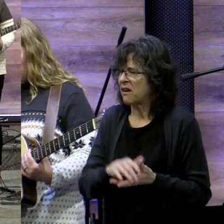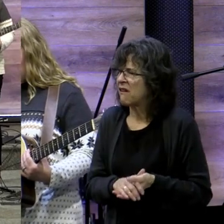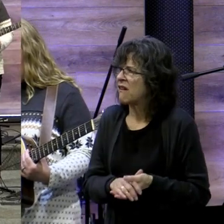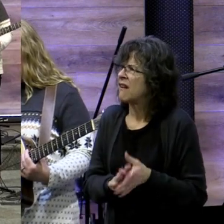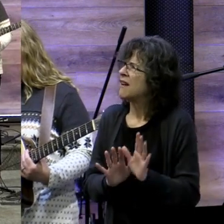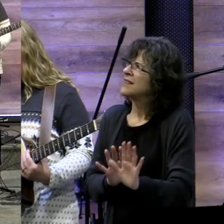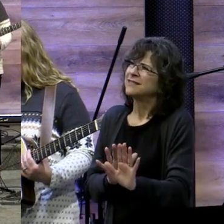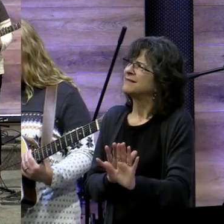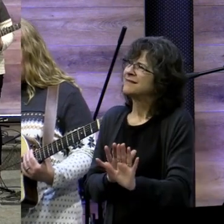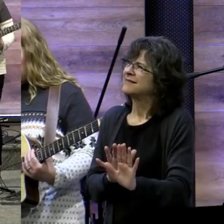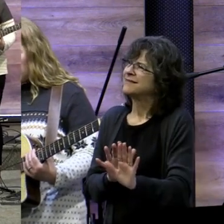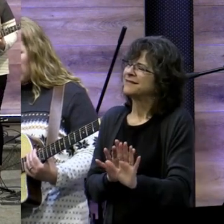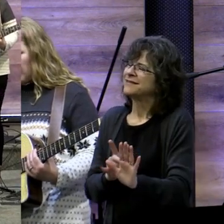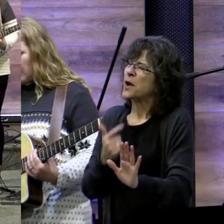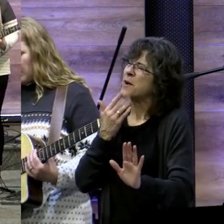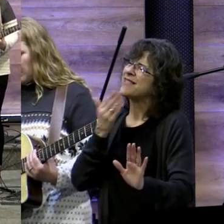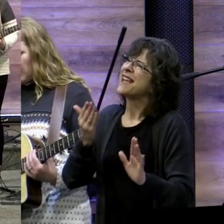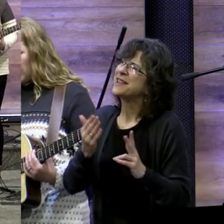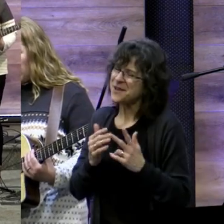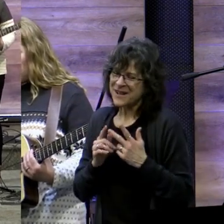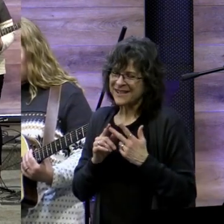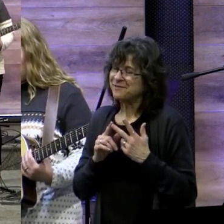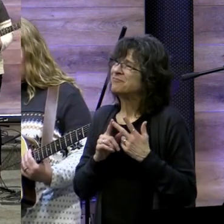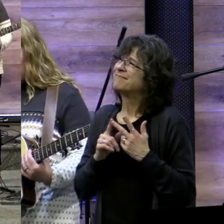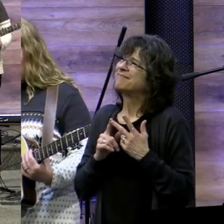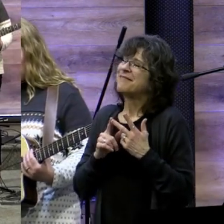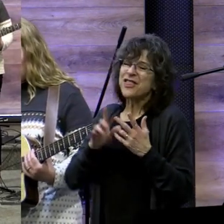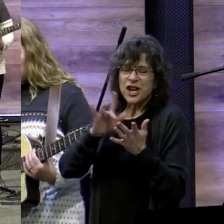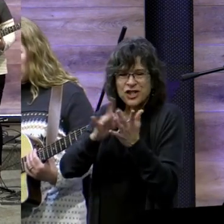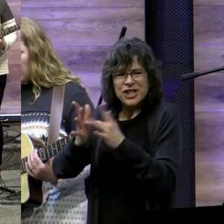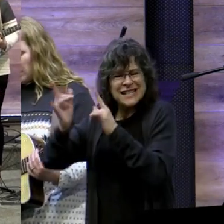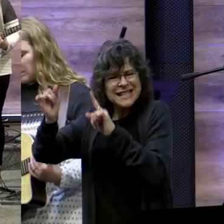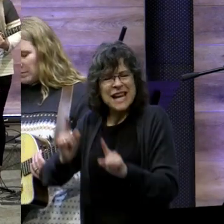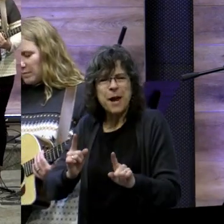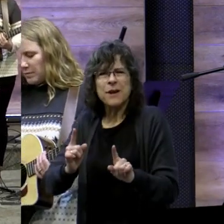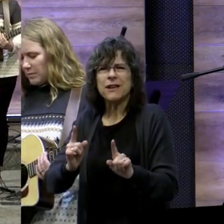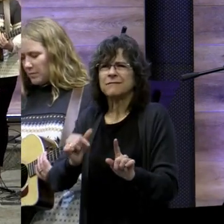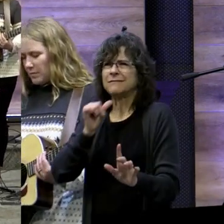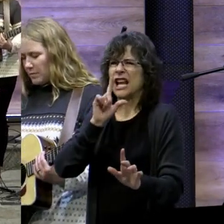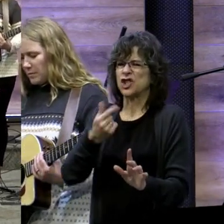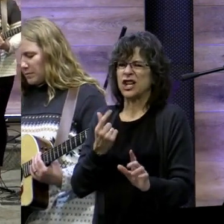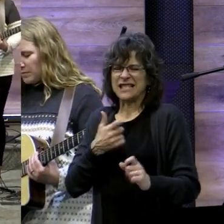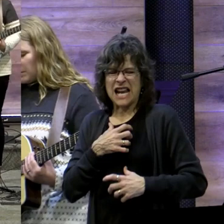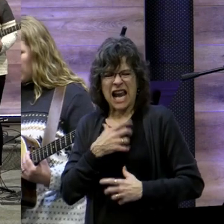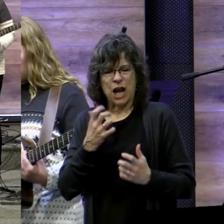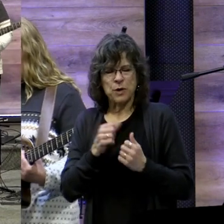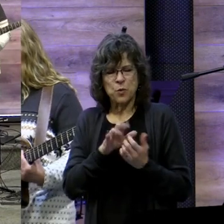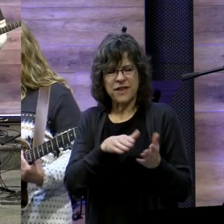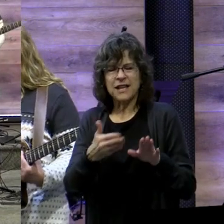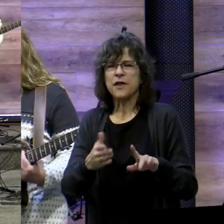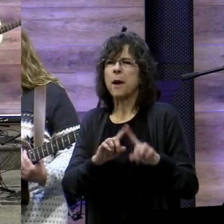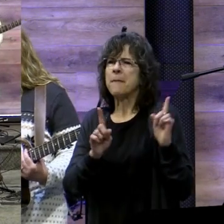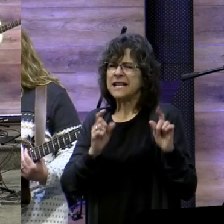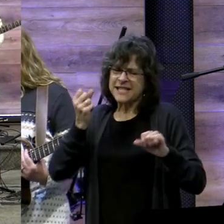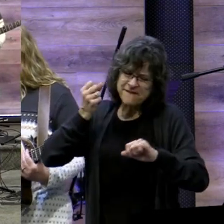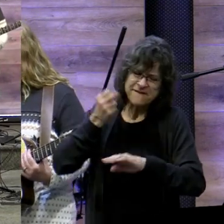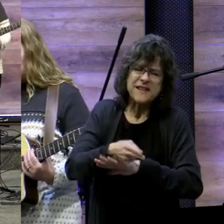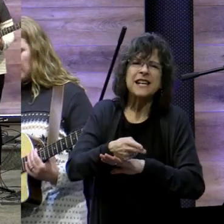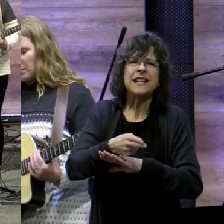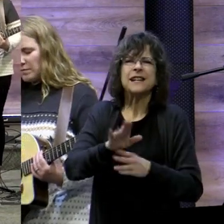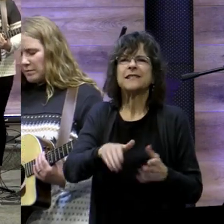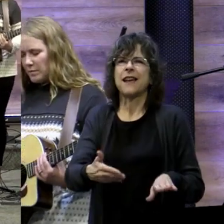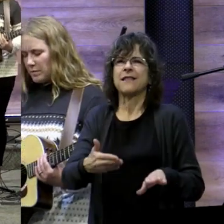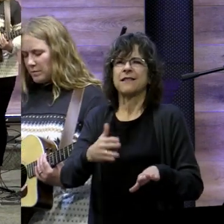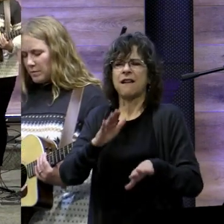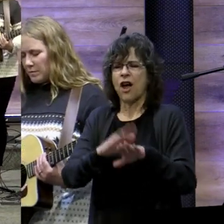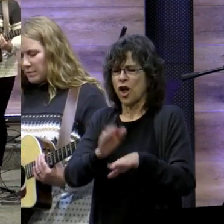And God, above all, we thank you that Jesus came and he was not just angry with death, but ultimately he defeated death on the